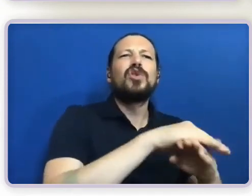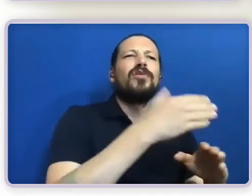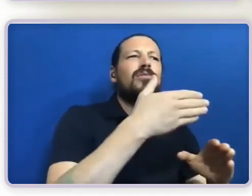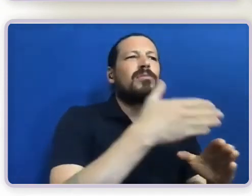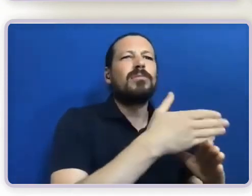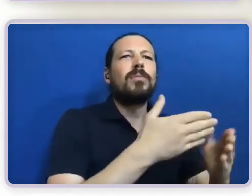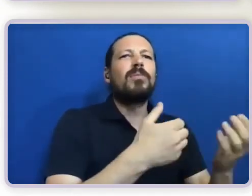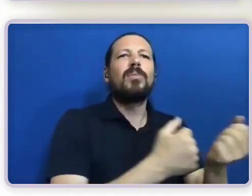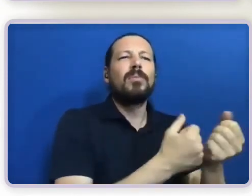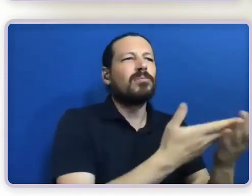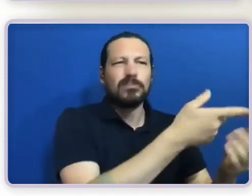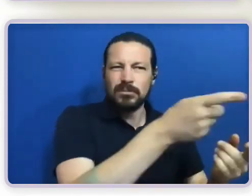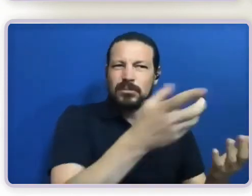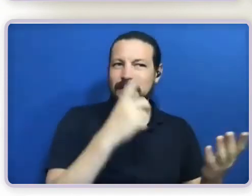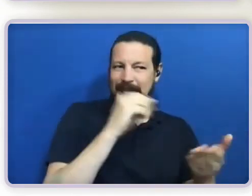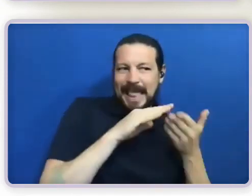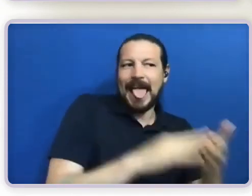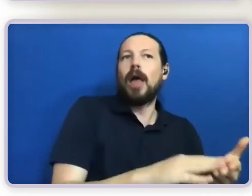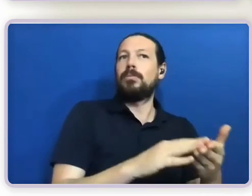them.